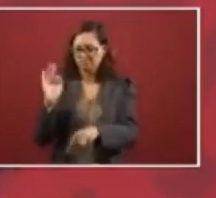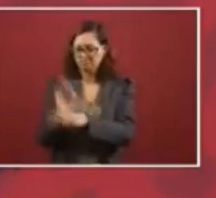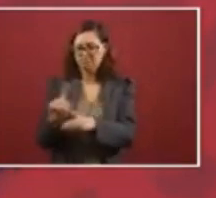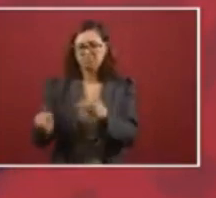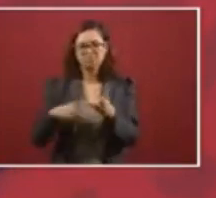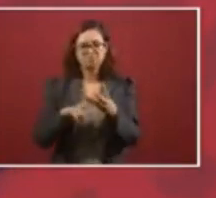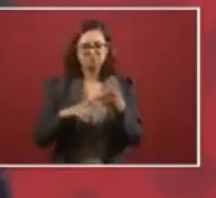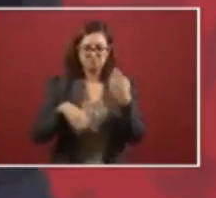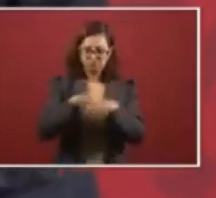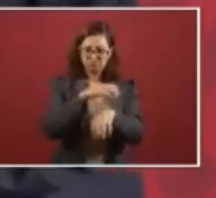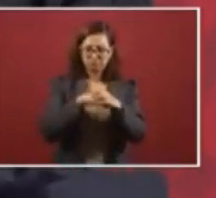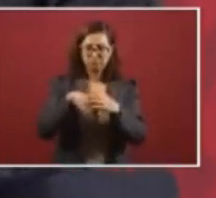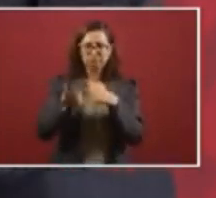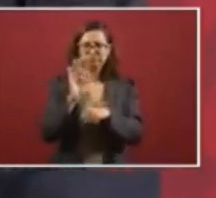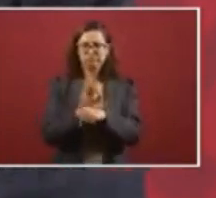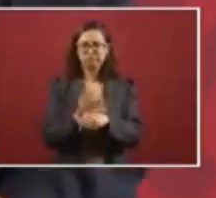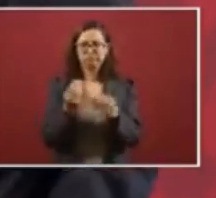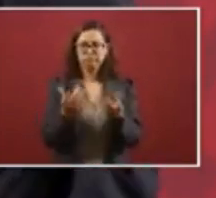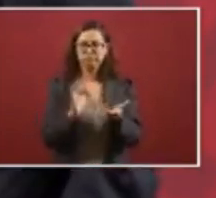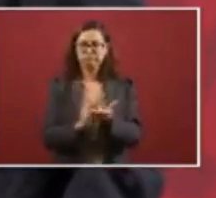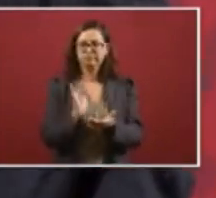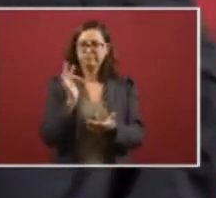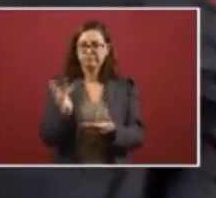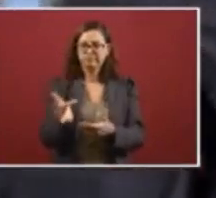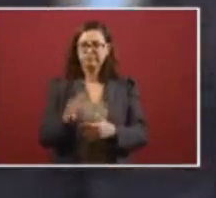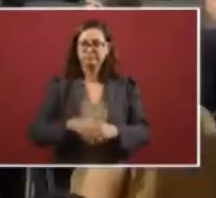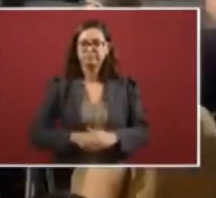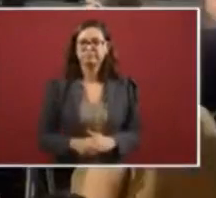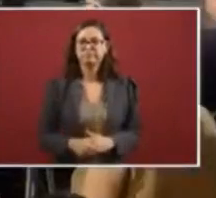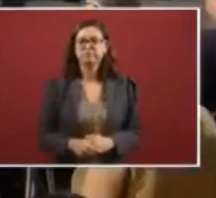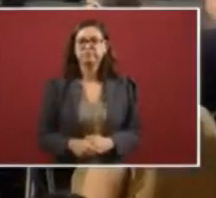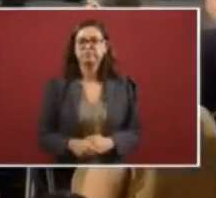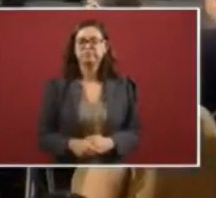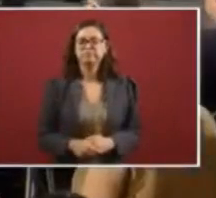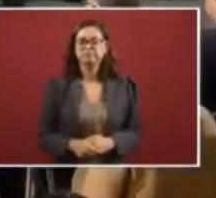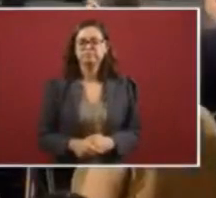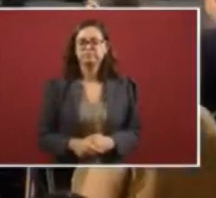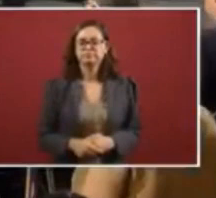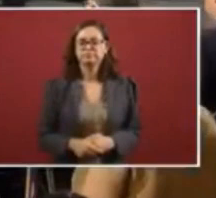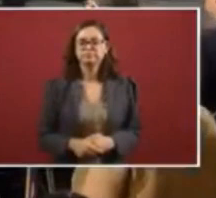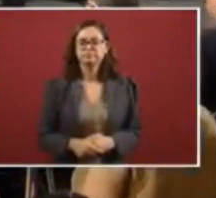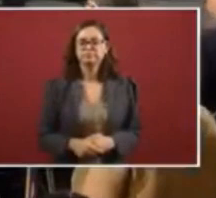importing and other, you know, expenses.